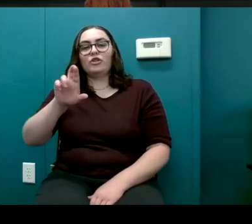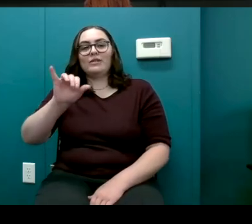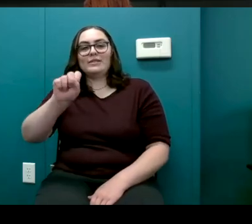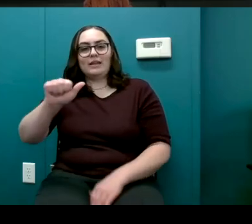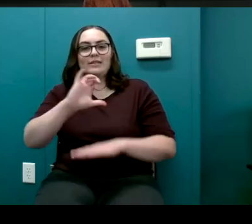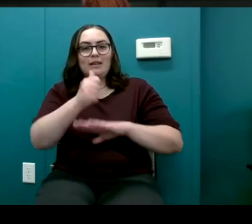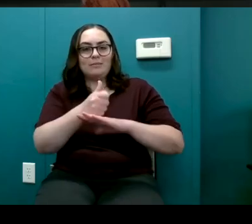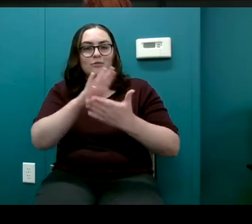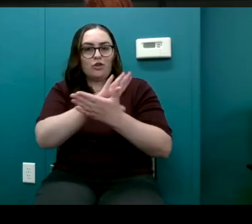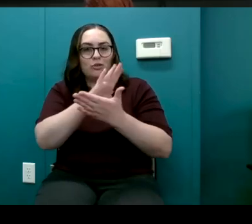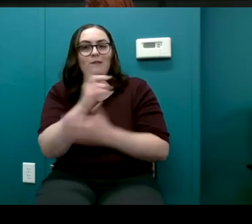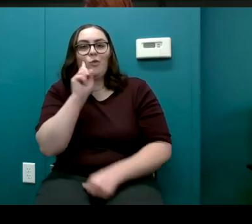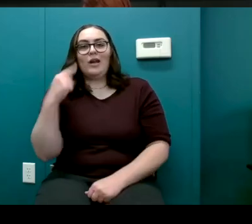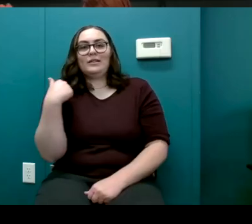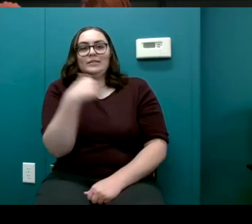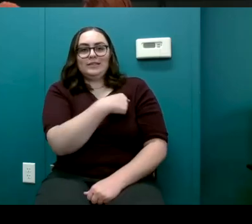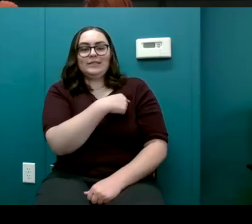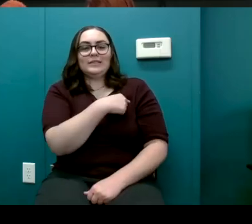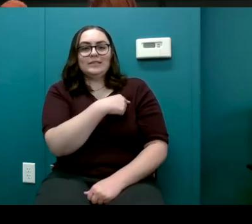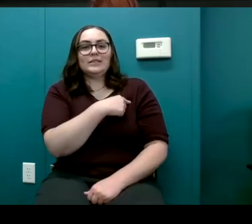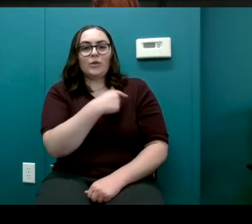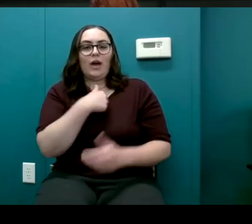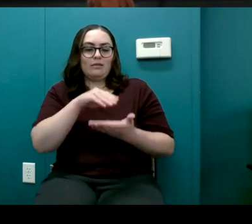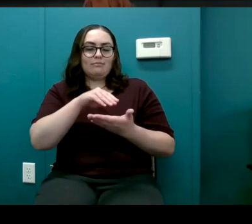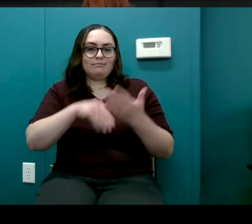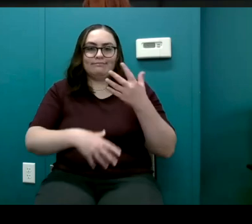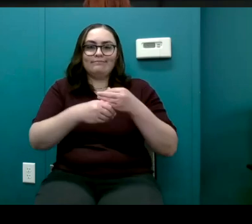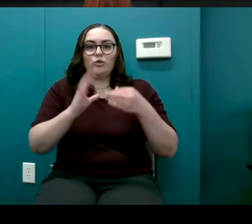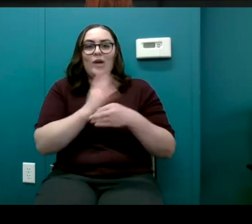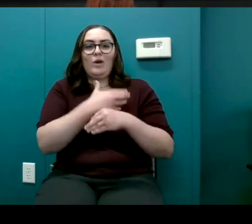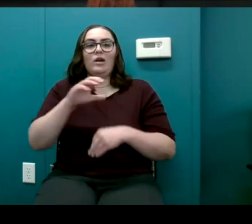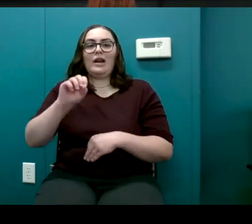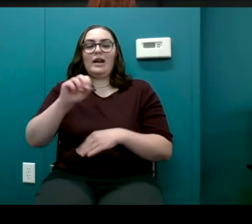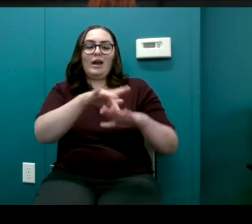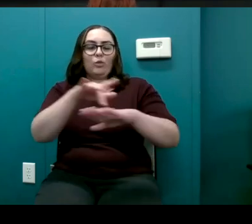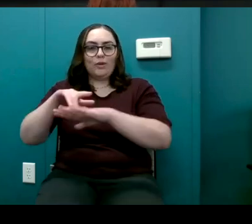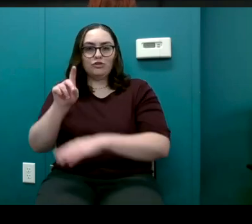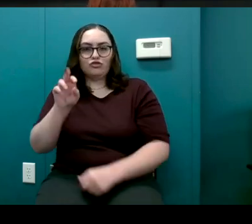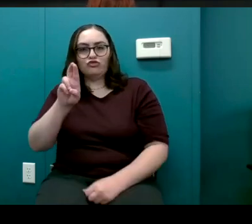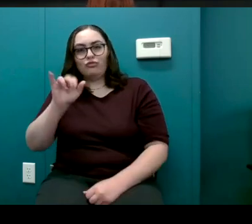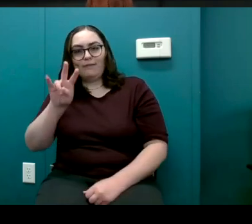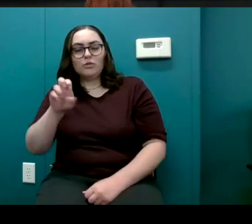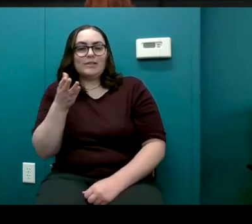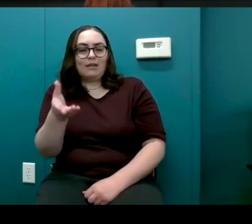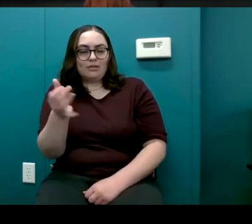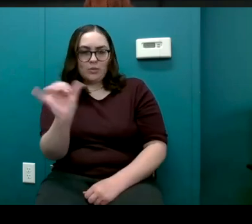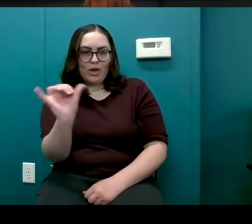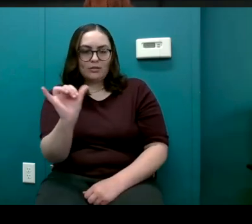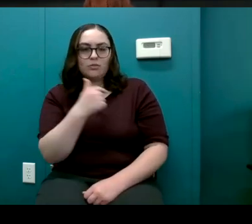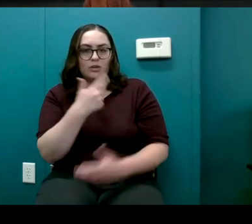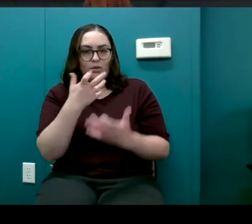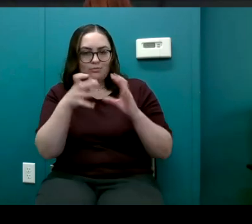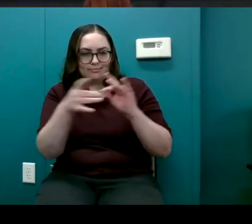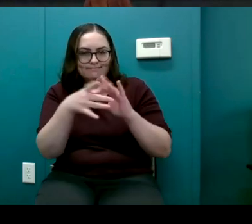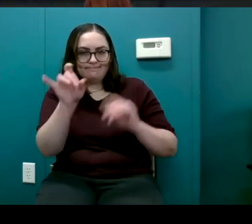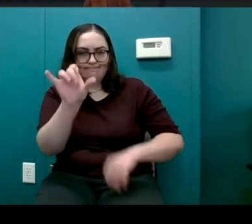document for us. So I took it and just put it in our outreach drive. So that is on here as well. So I thought I would point that out.